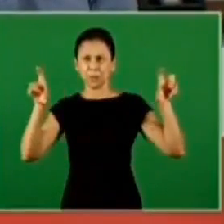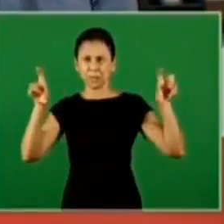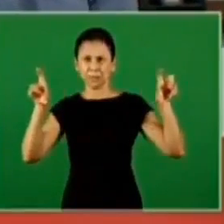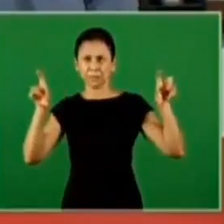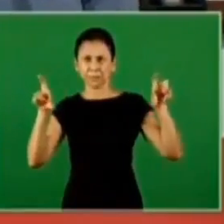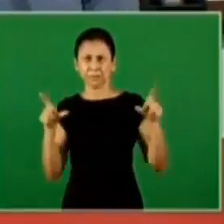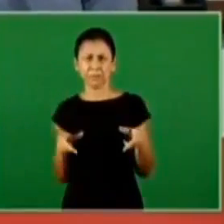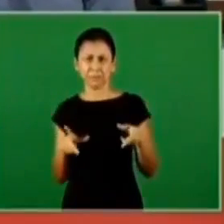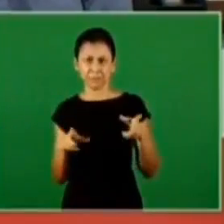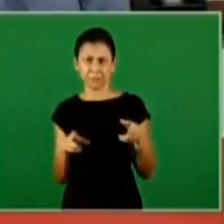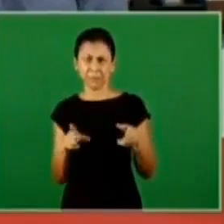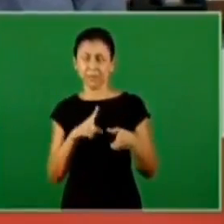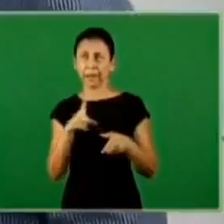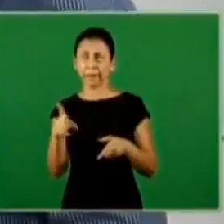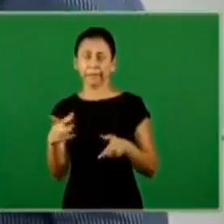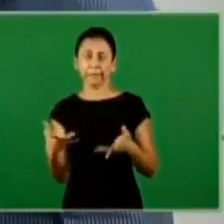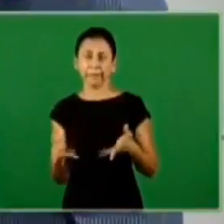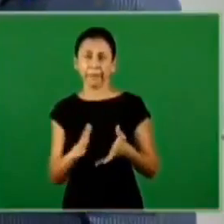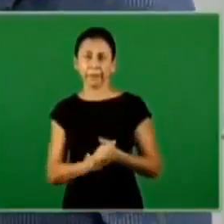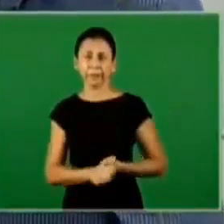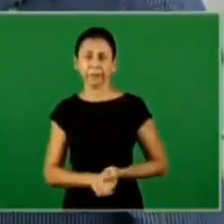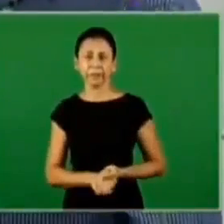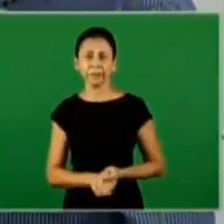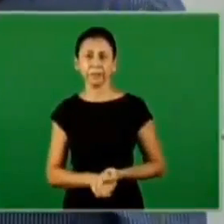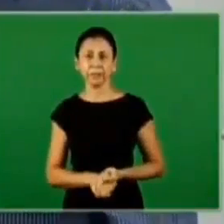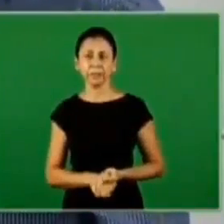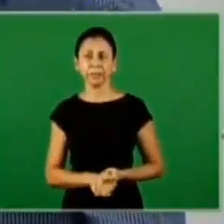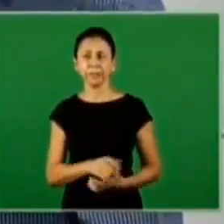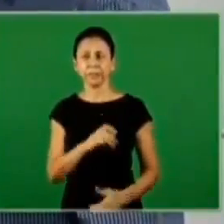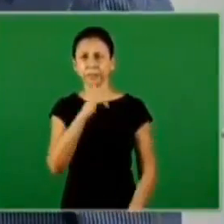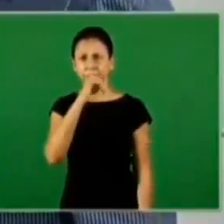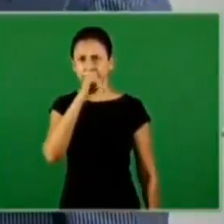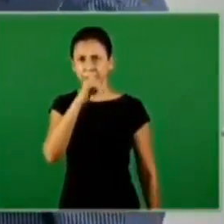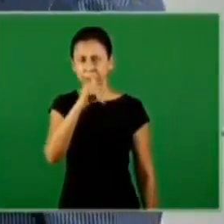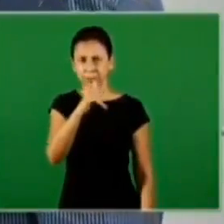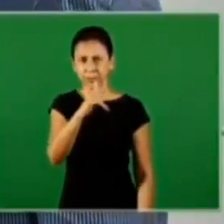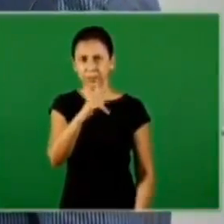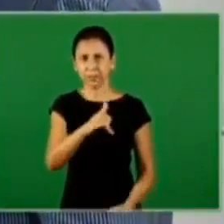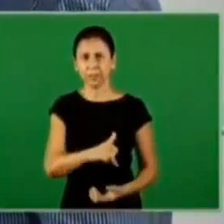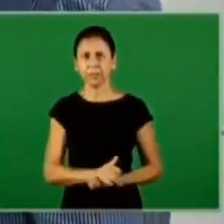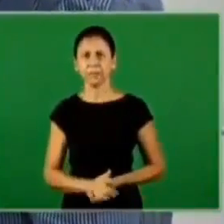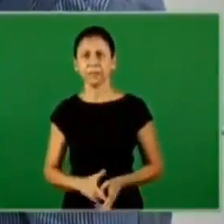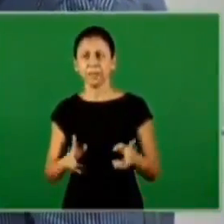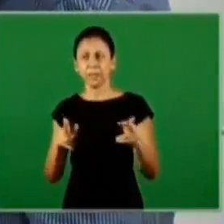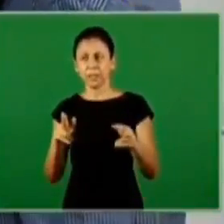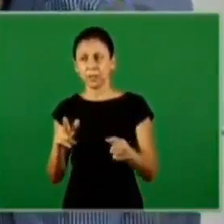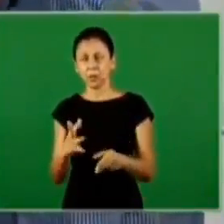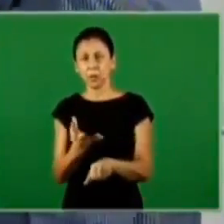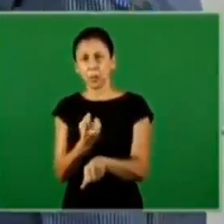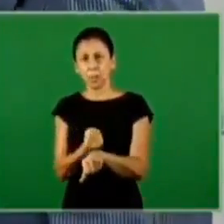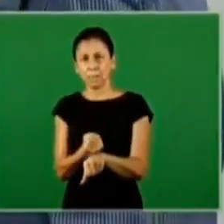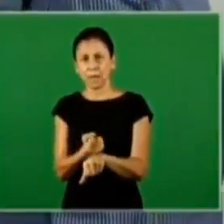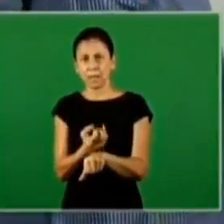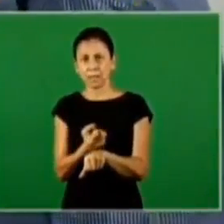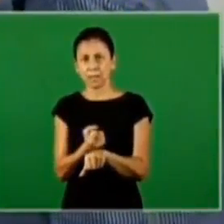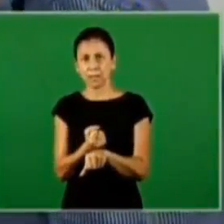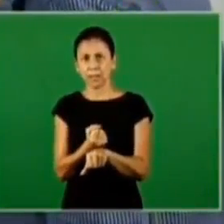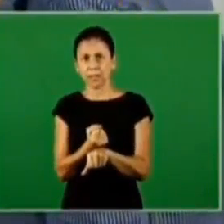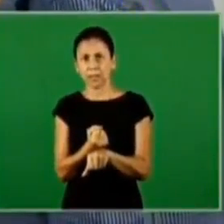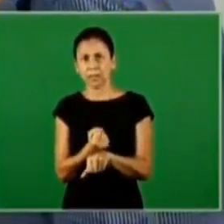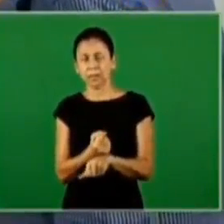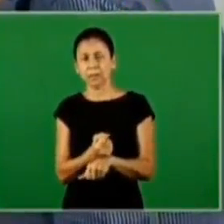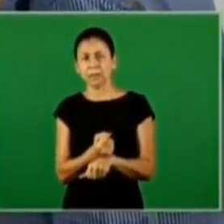C2, E2. Energy can be the same here. Energy can be eternal. It's called mass